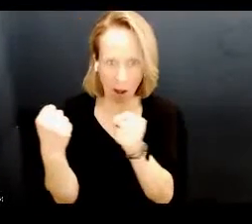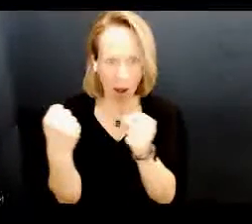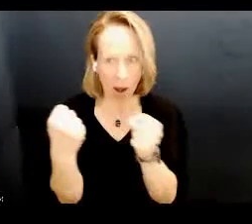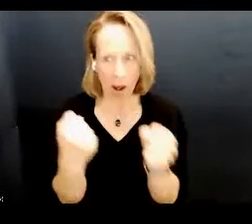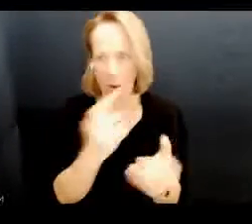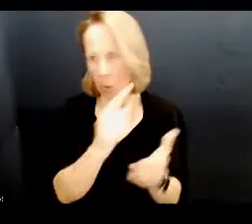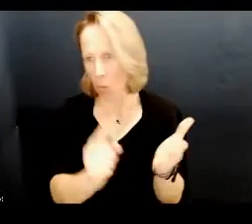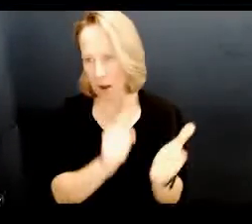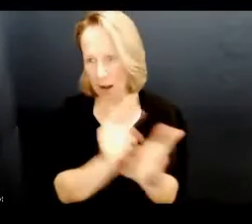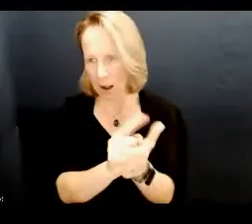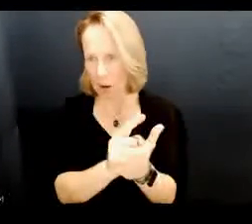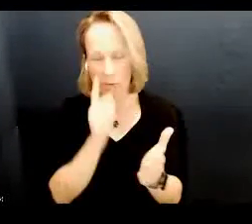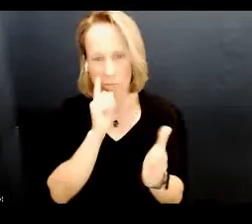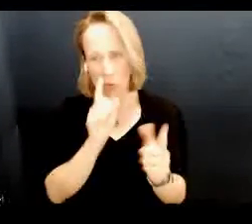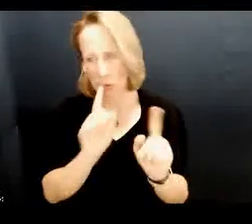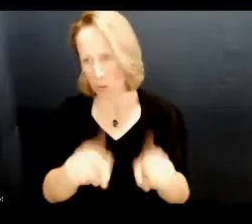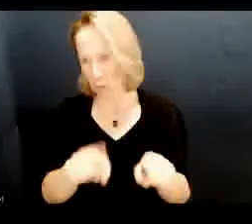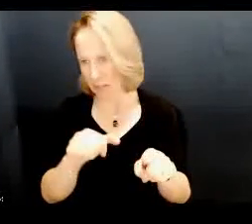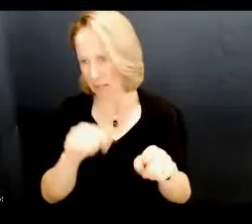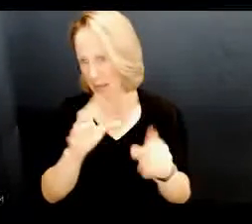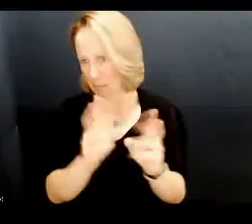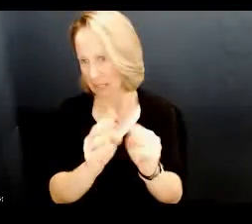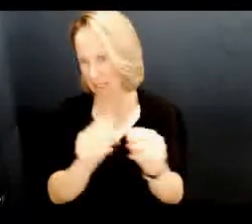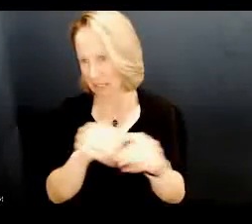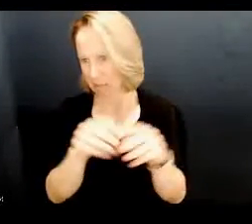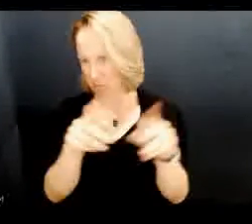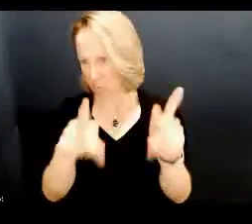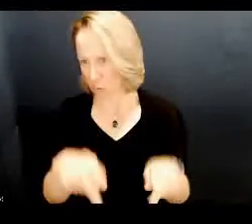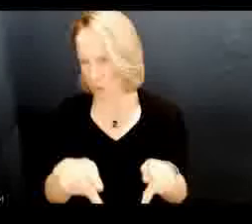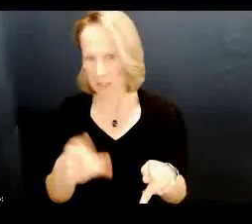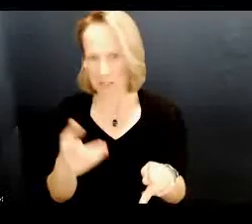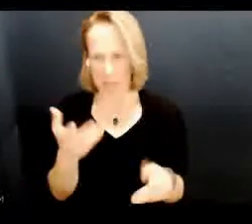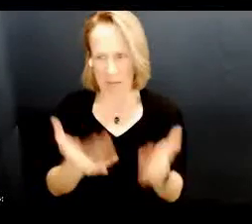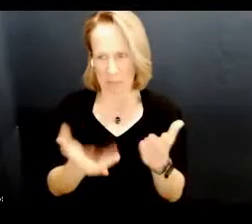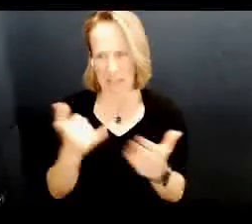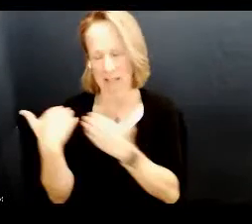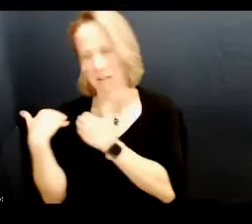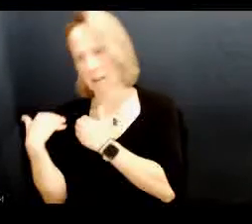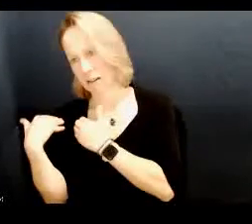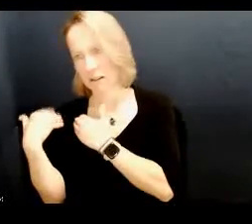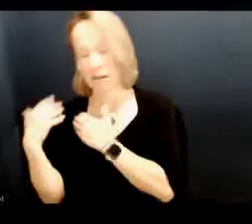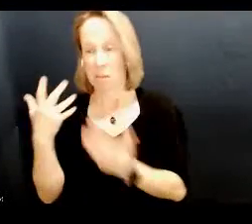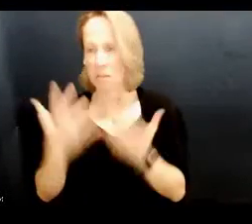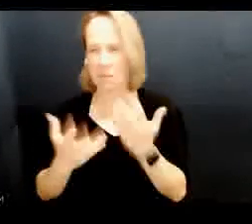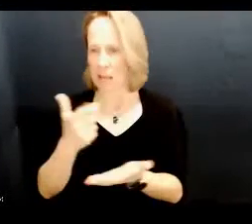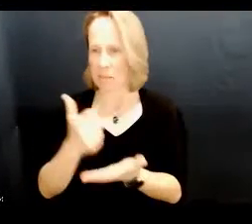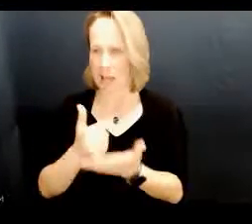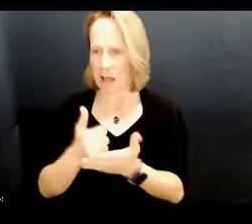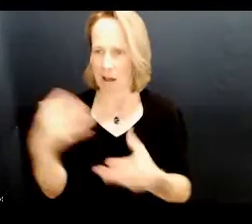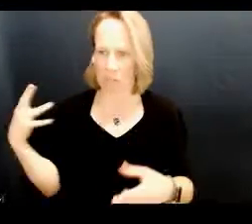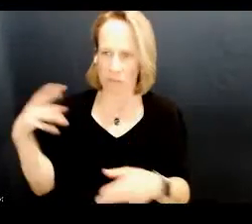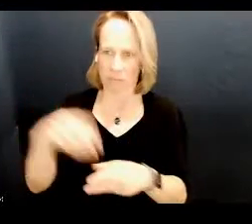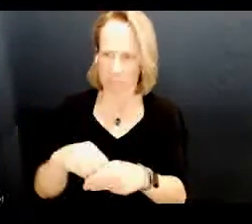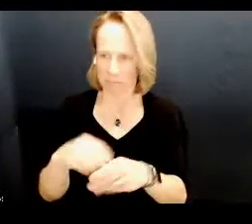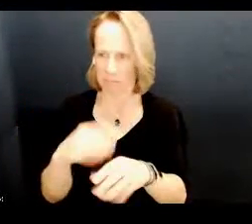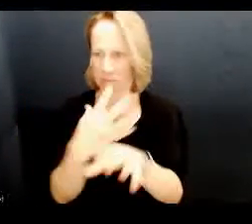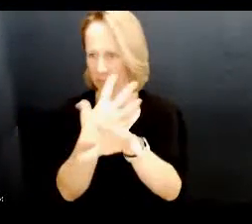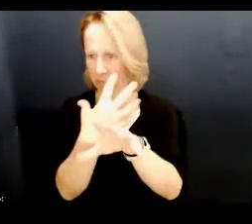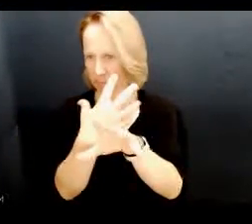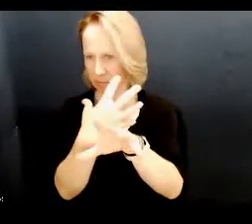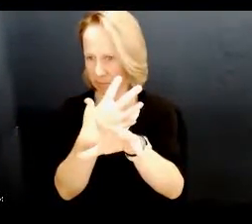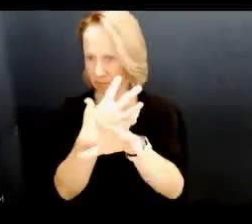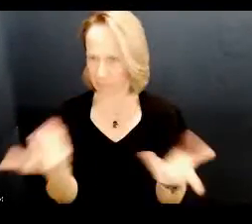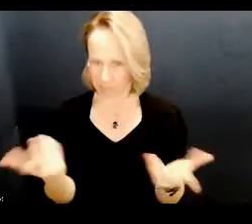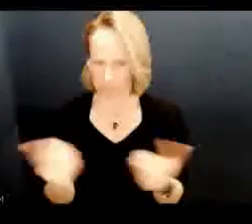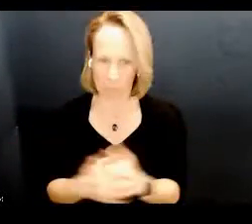attend this meeting in person. That could be a really helpful way to get everyone's involvement if you're in a large rural